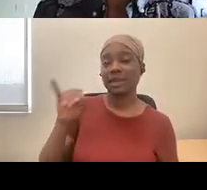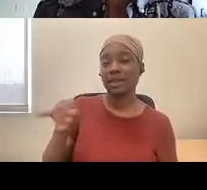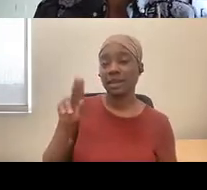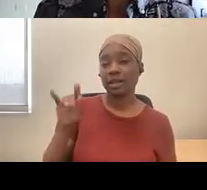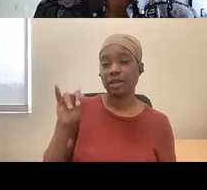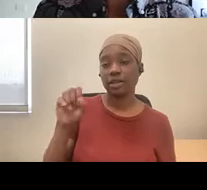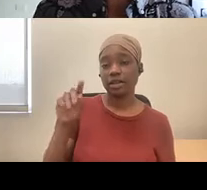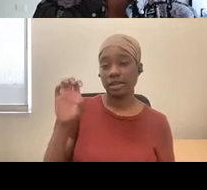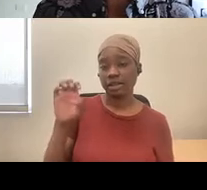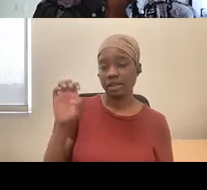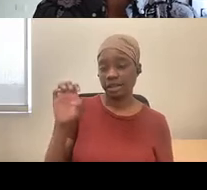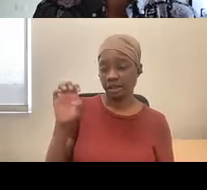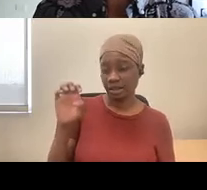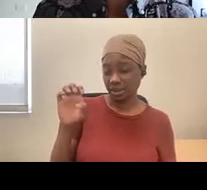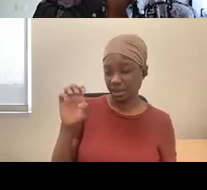do you all have?